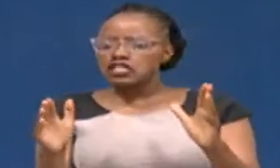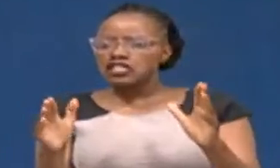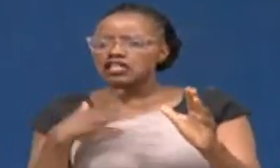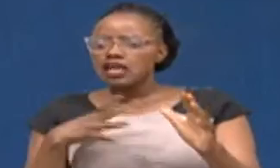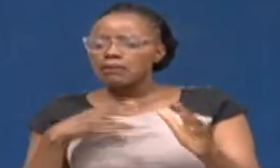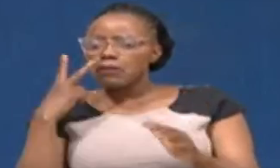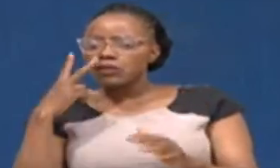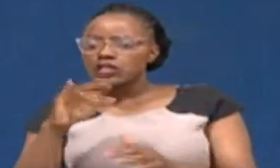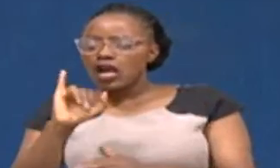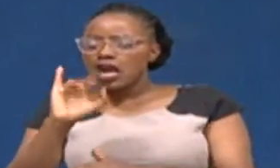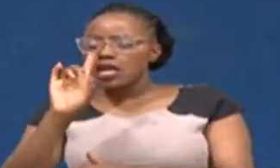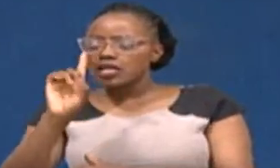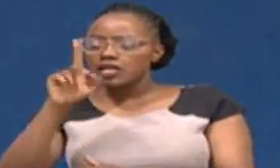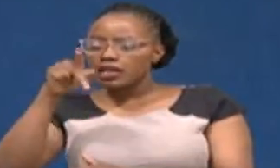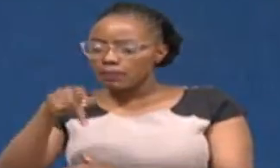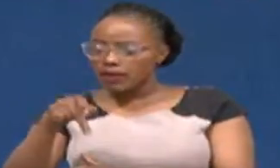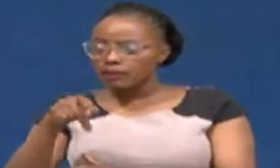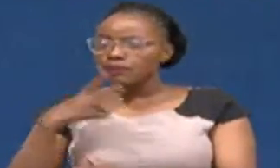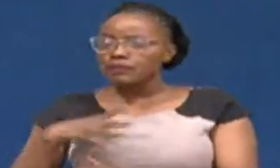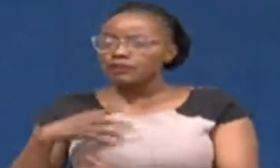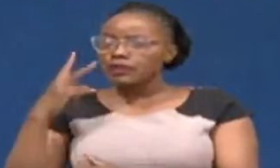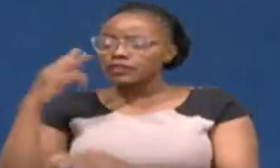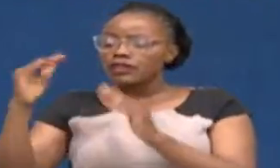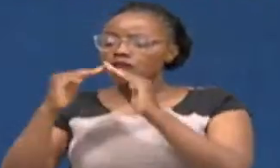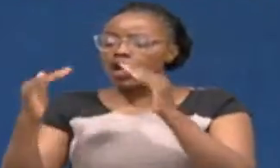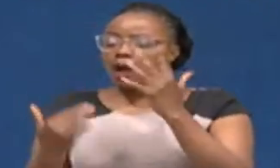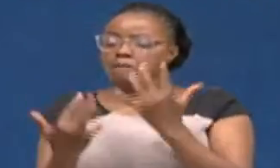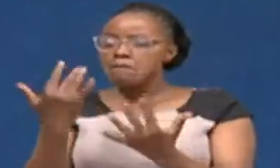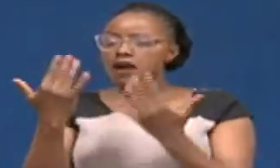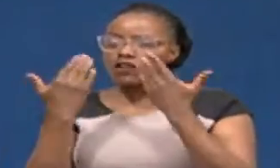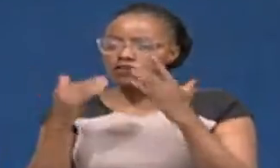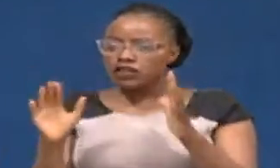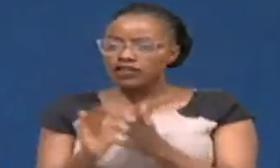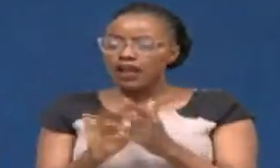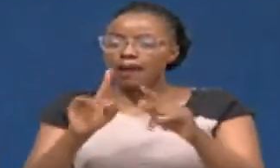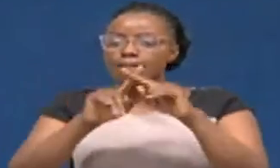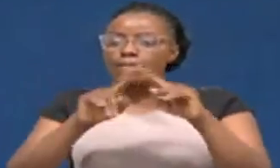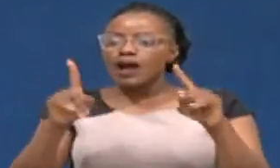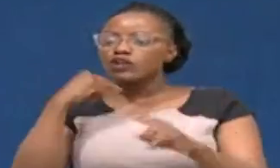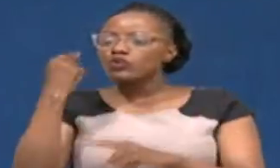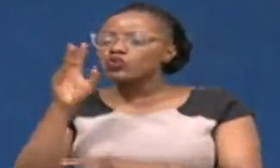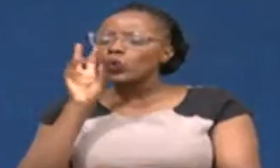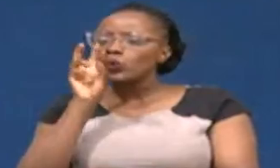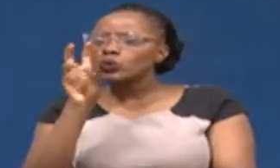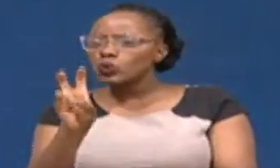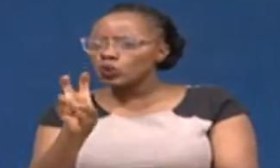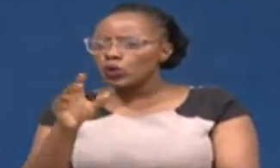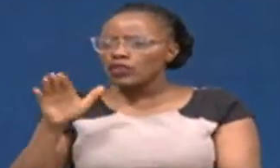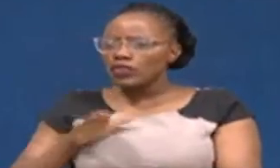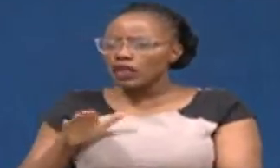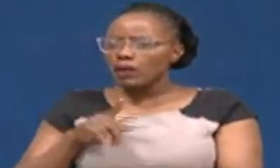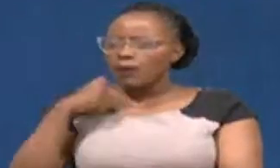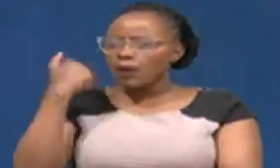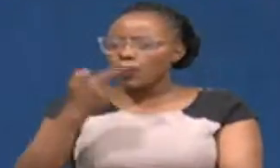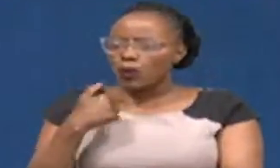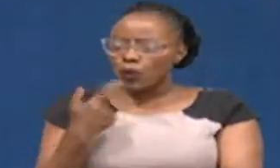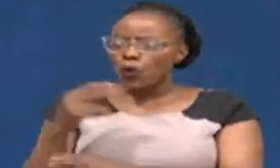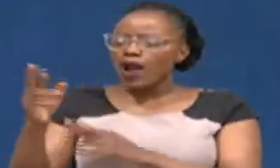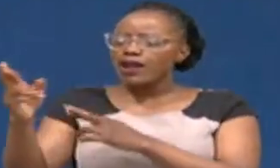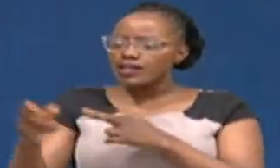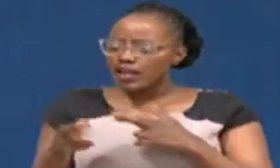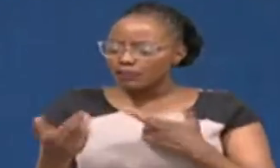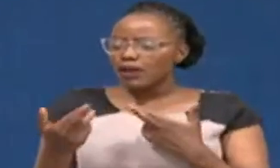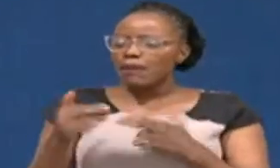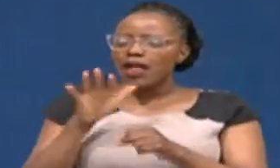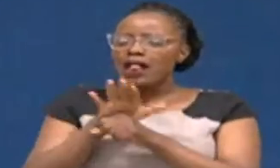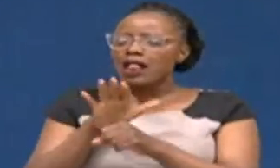saw the IDPs, people saw the houses that were burnt, but who saw the women who were gang raped, the